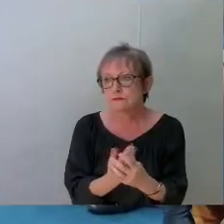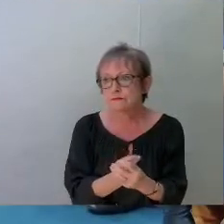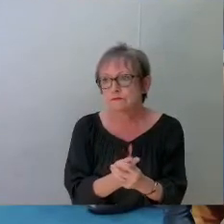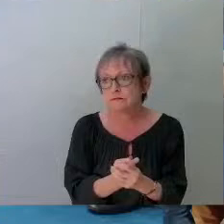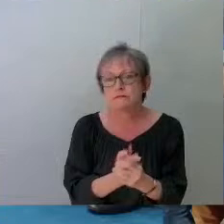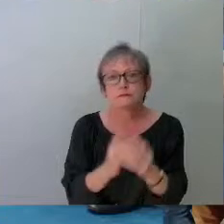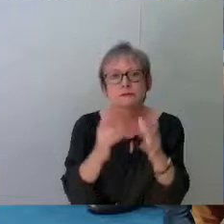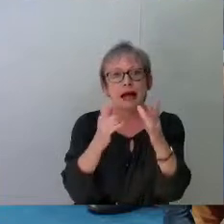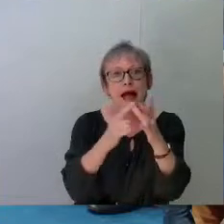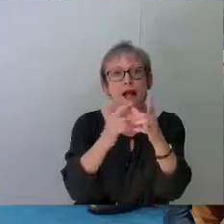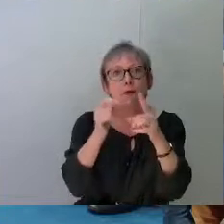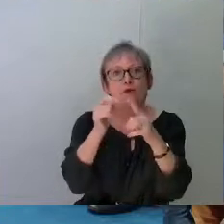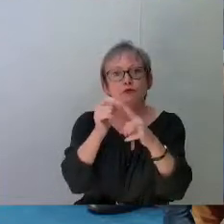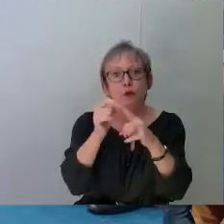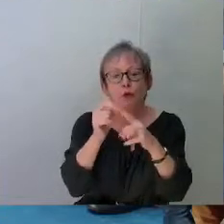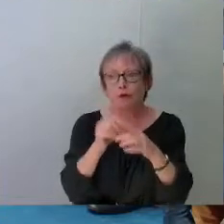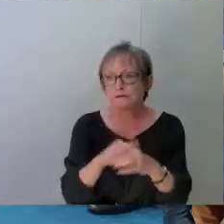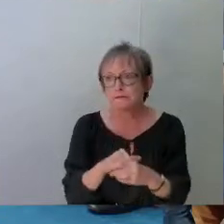Anna Pastor.